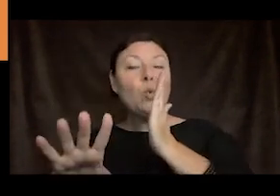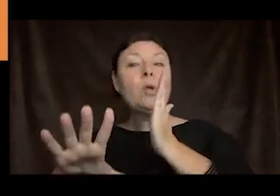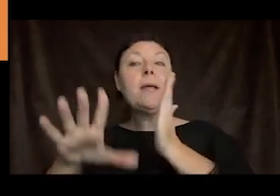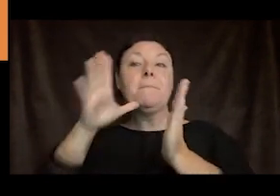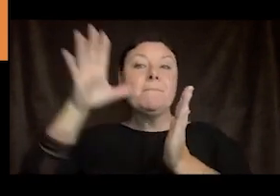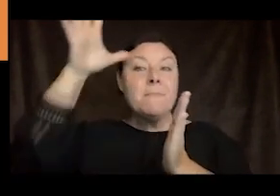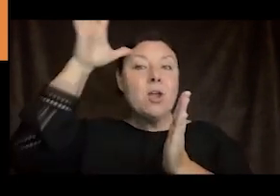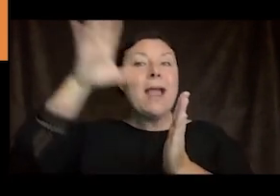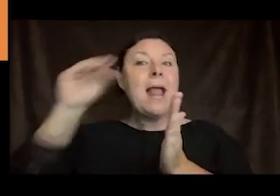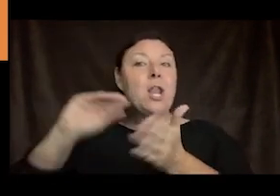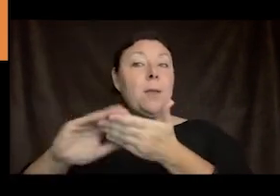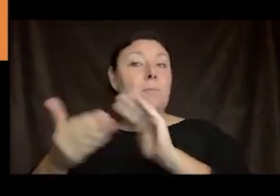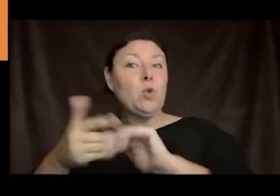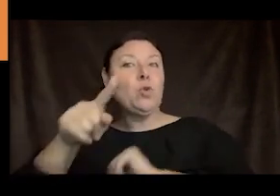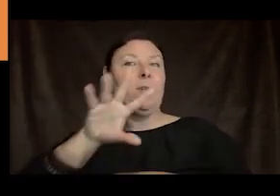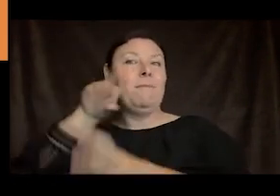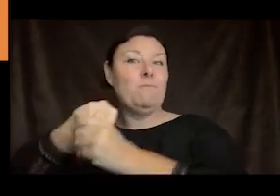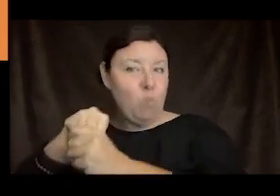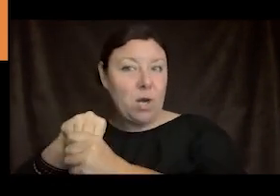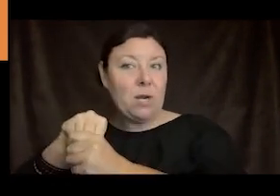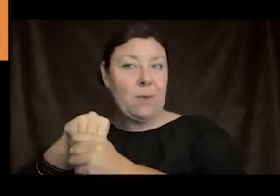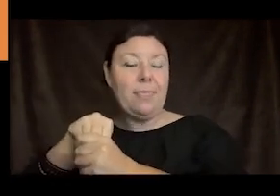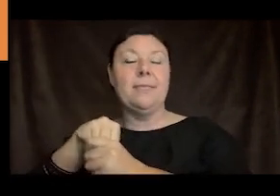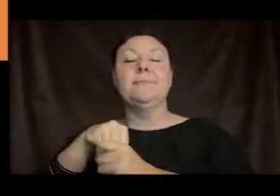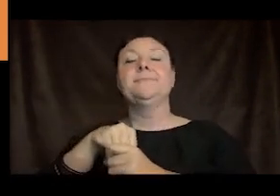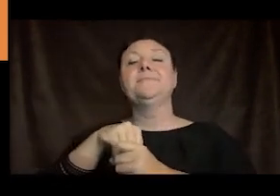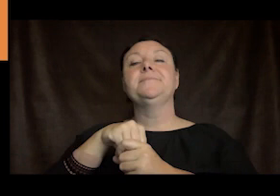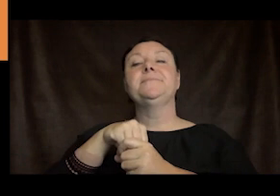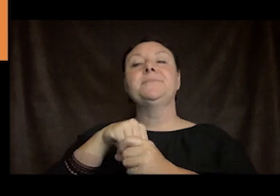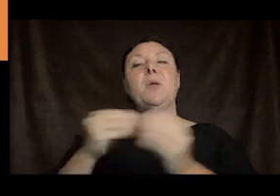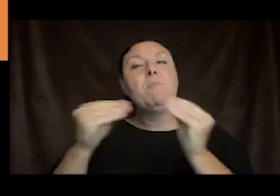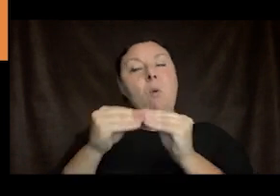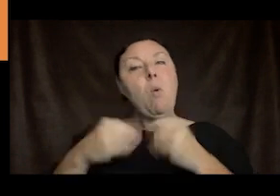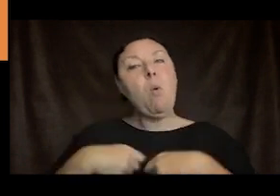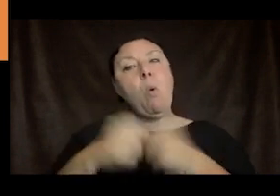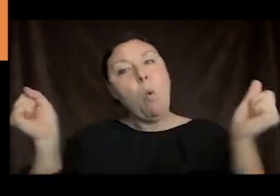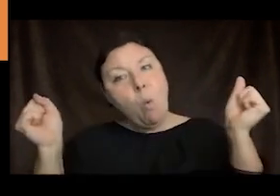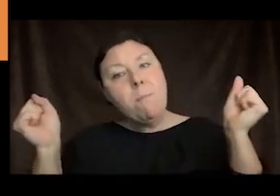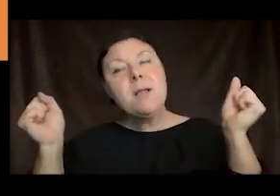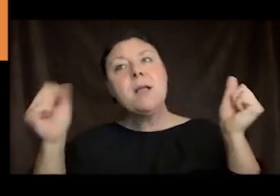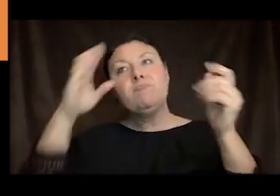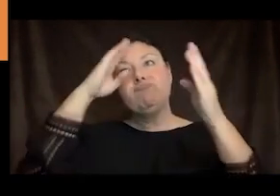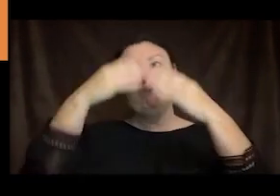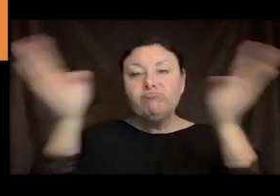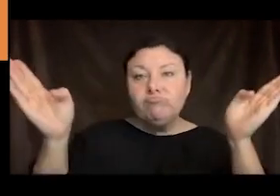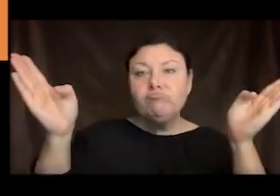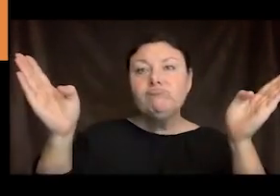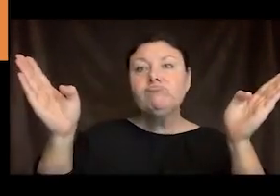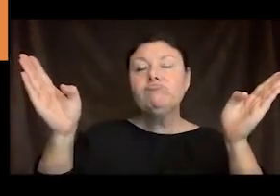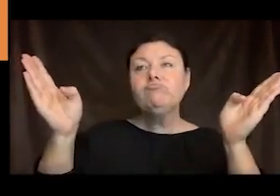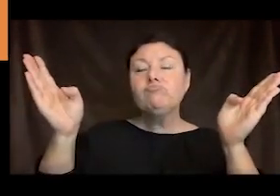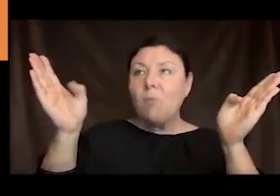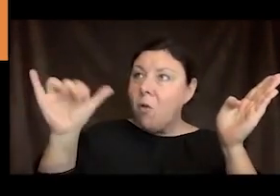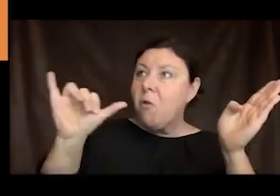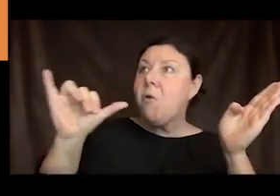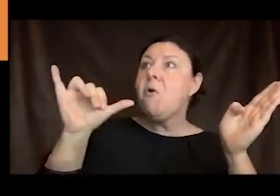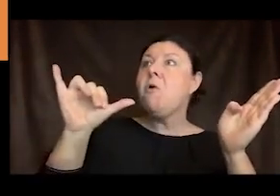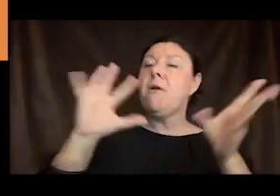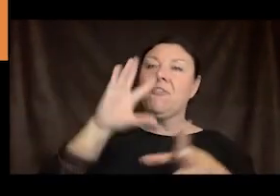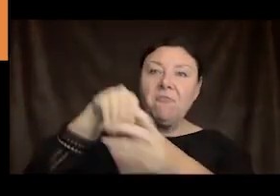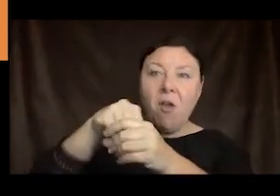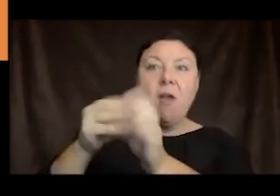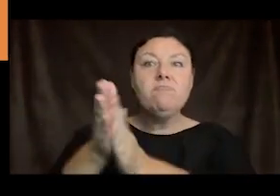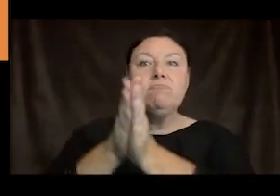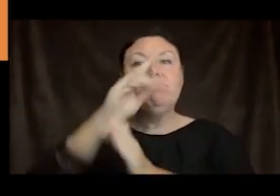and community that you're working with to being more open, more responsive, so